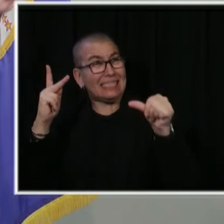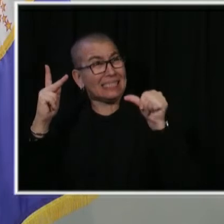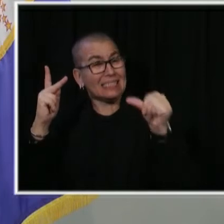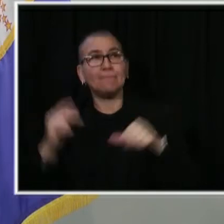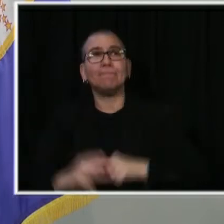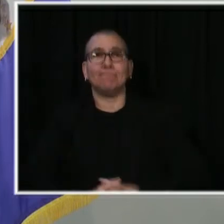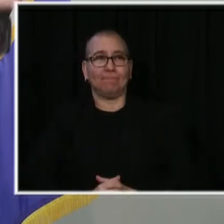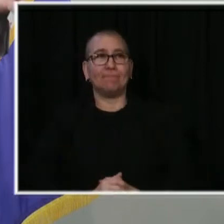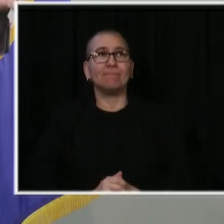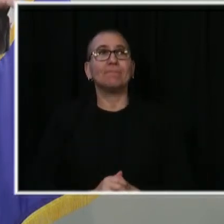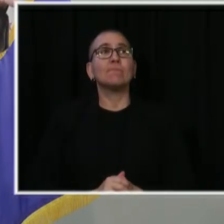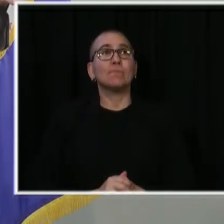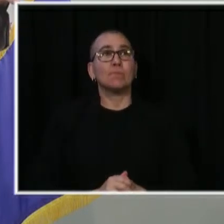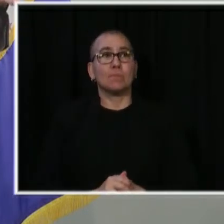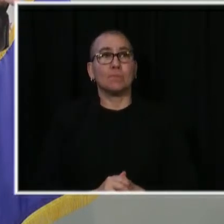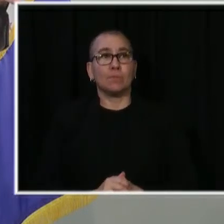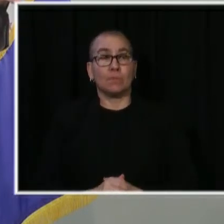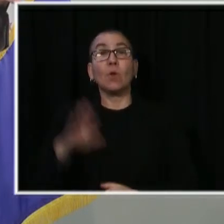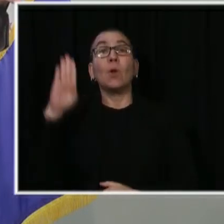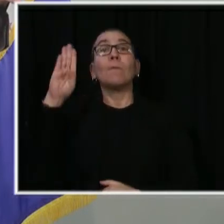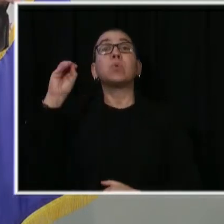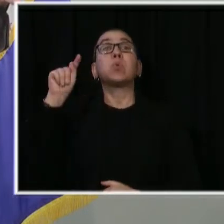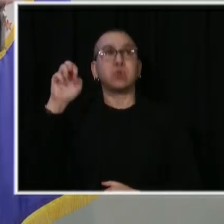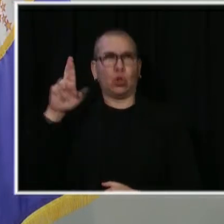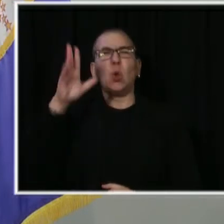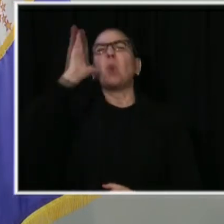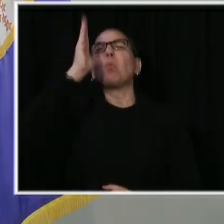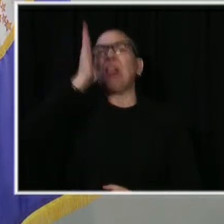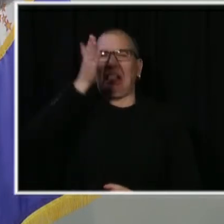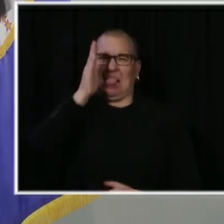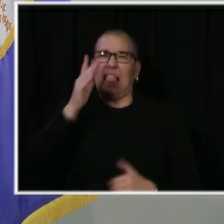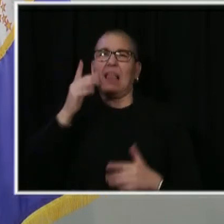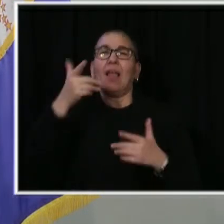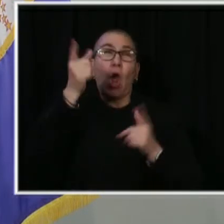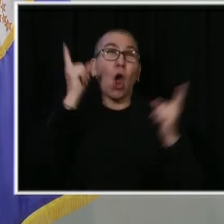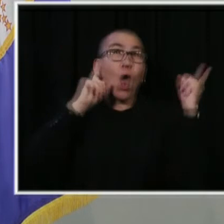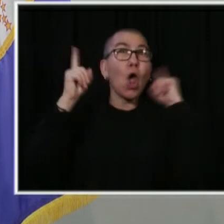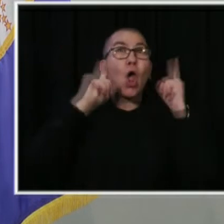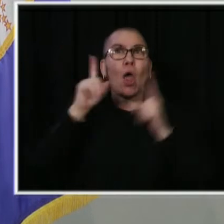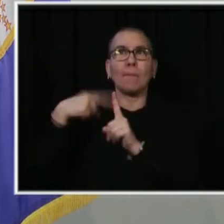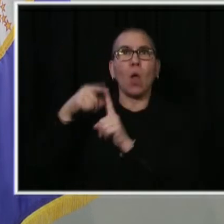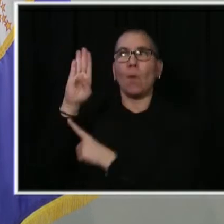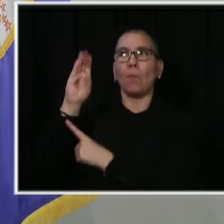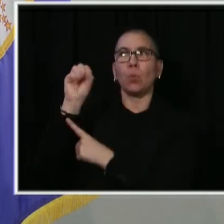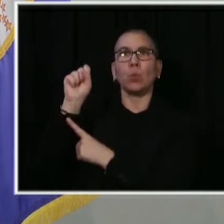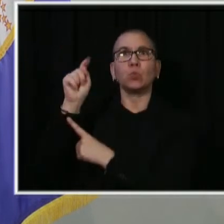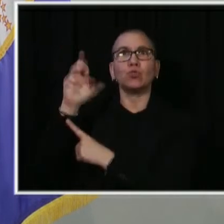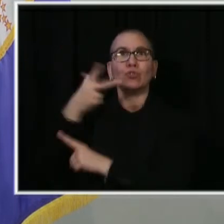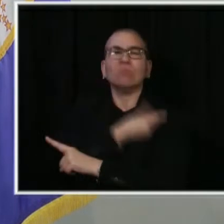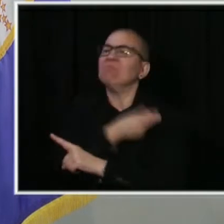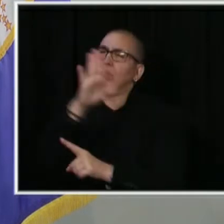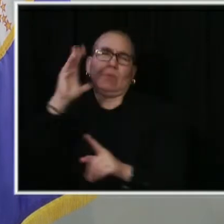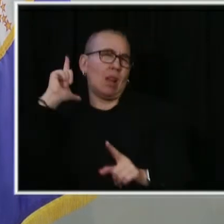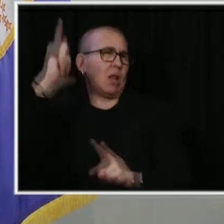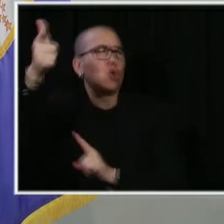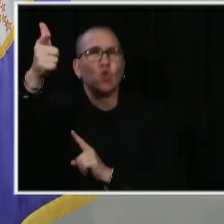probably be booster shots into the future, but it won't be this. It'll be like how you get your flu shot, and those will be organized. You might do it on your